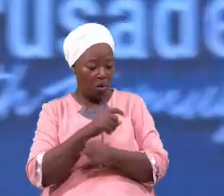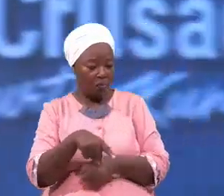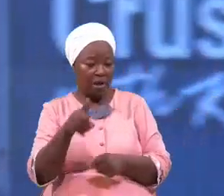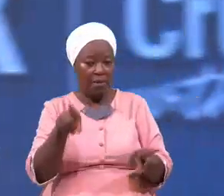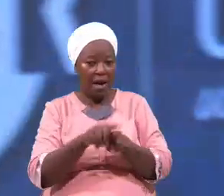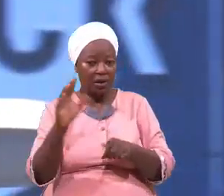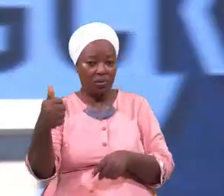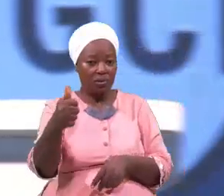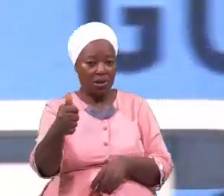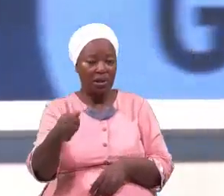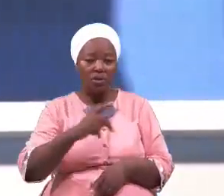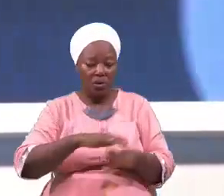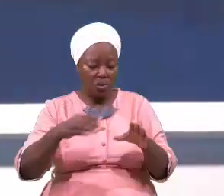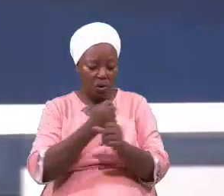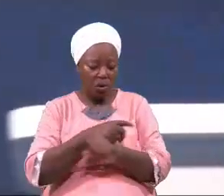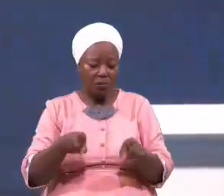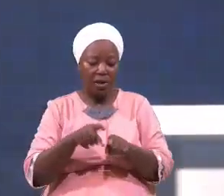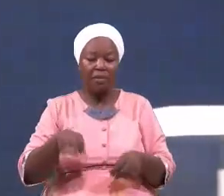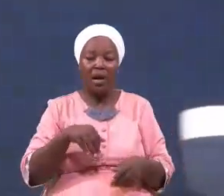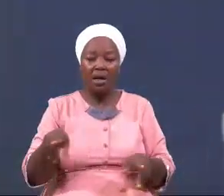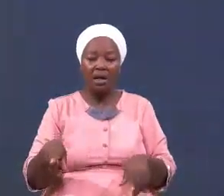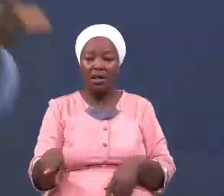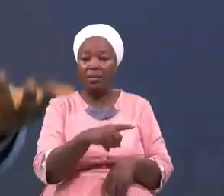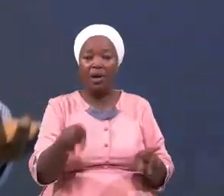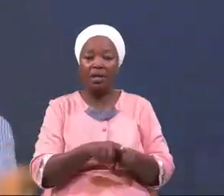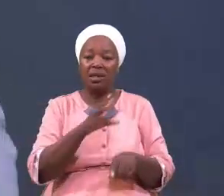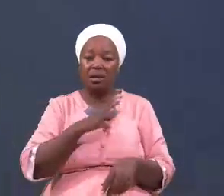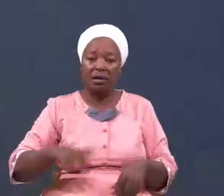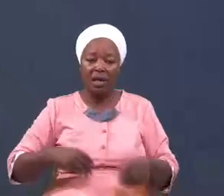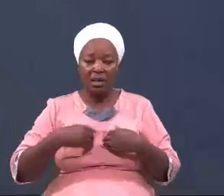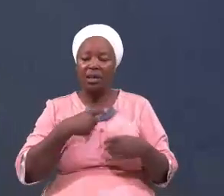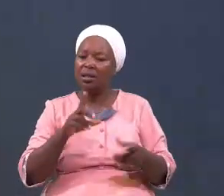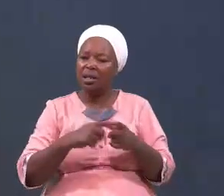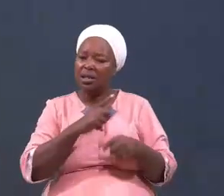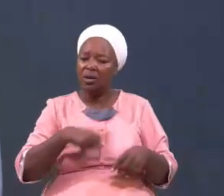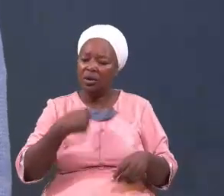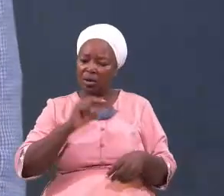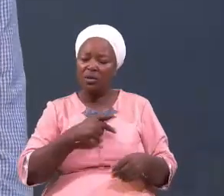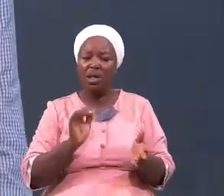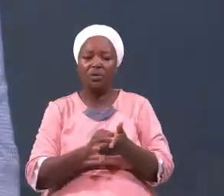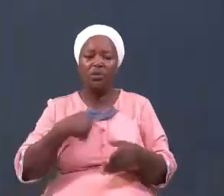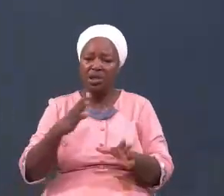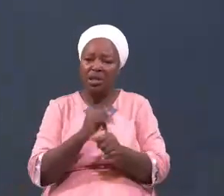you don't love them like Christ has loved us. He says, take the wickedness away.